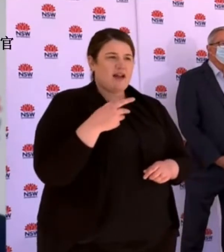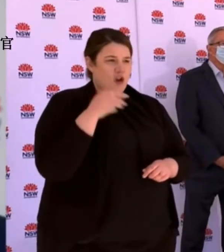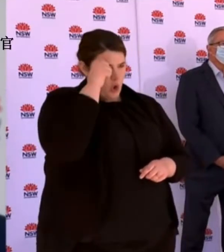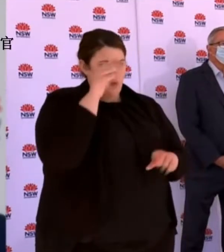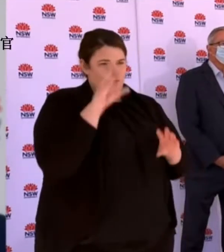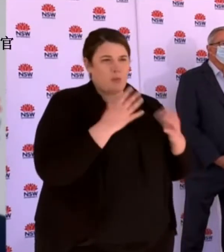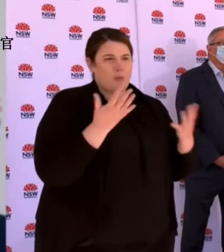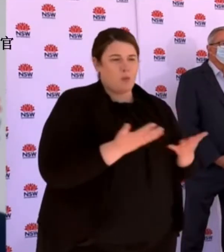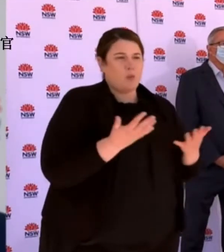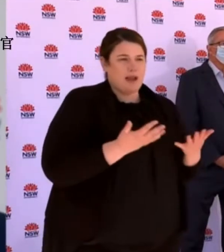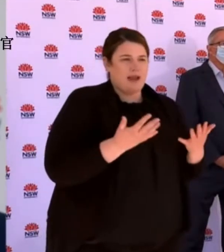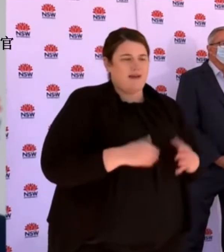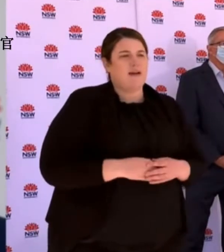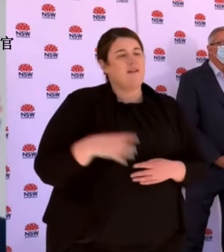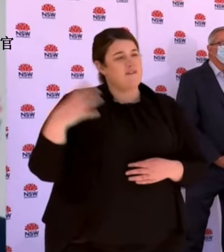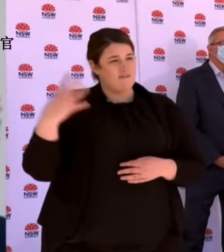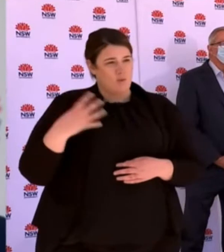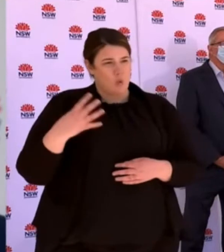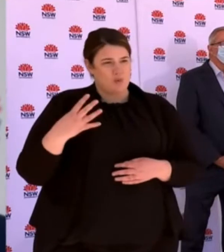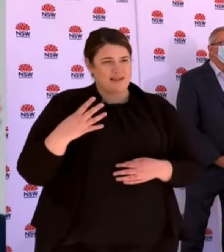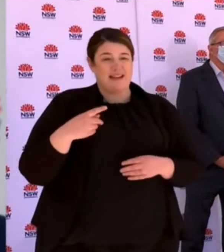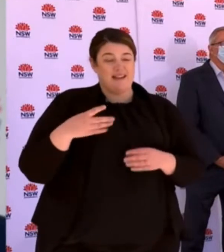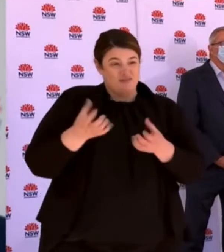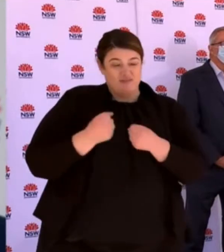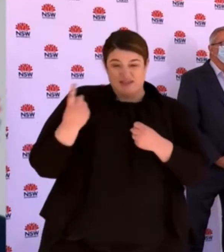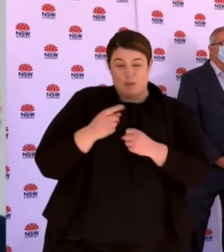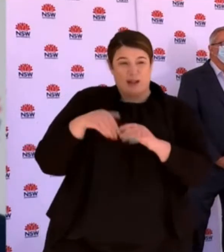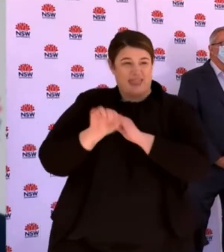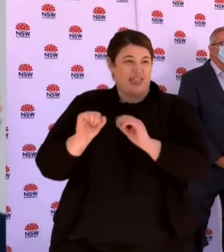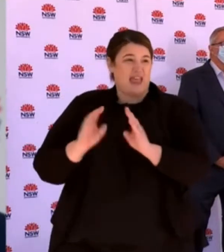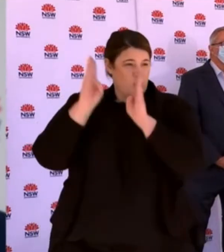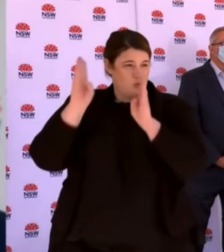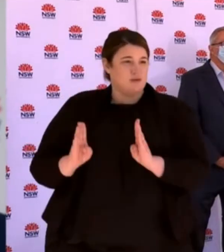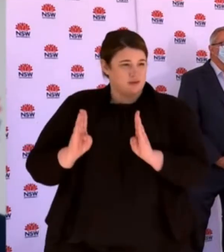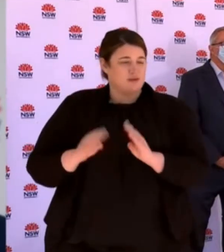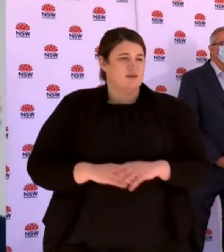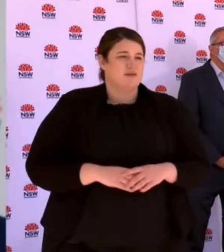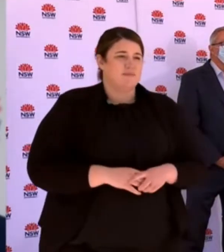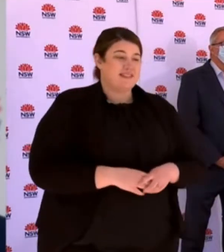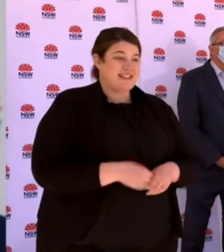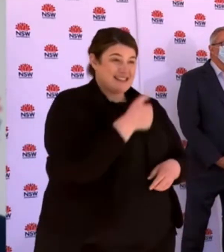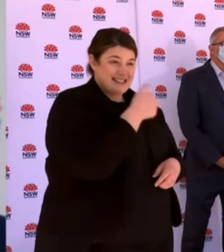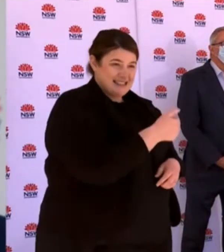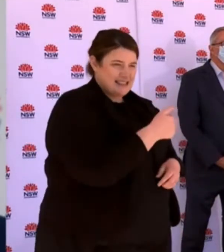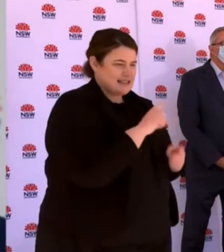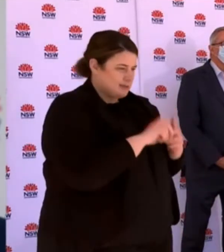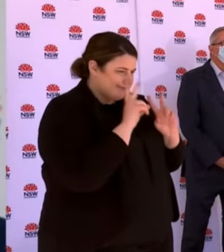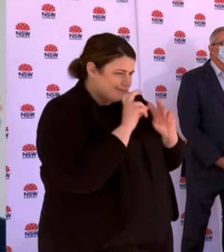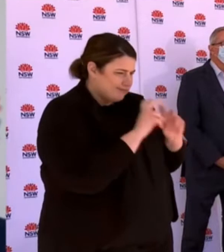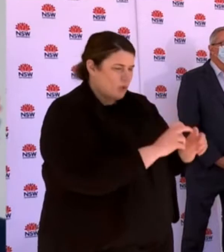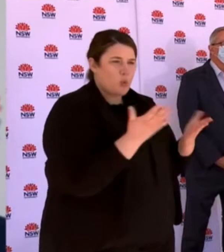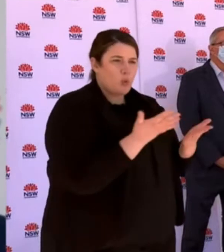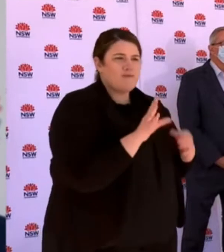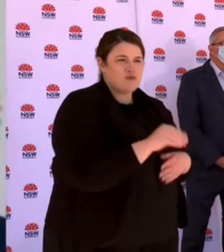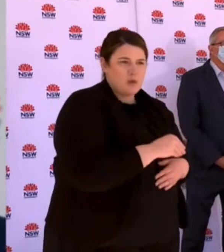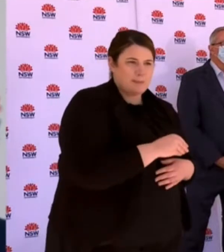previously confirmed cases, with 14 of these being household contacts. And 6 cases remain under